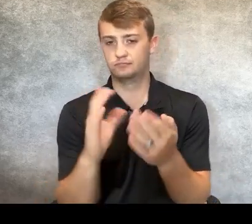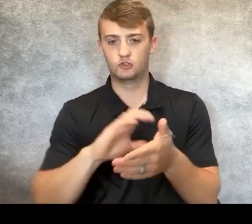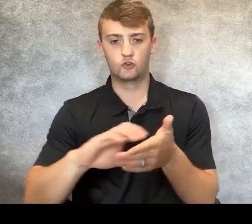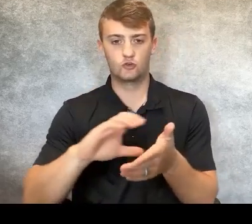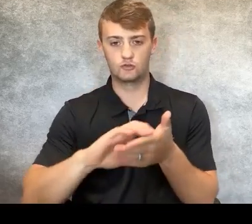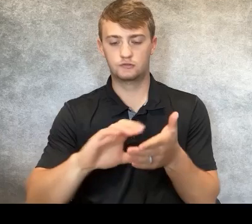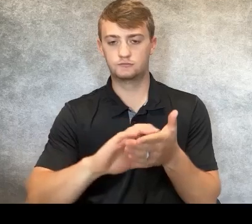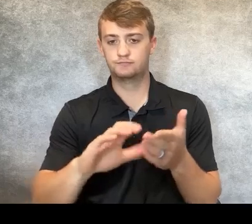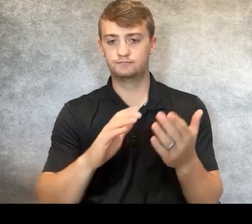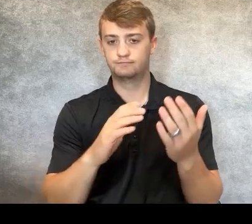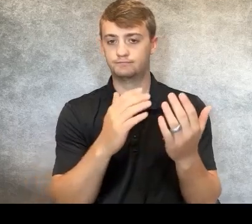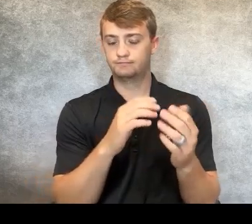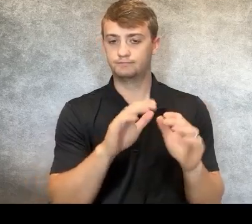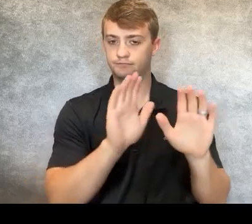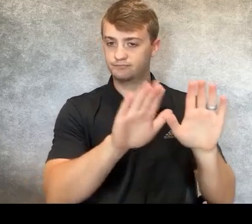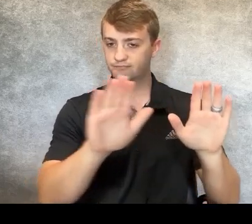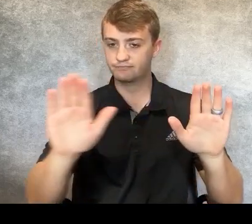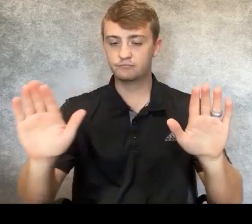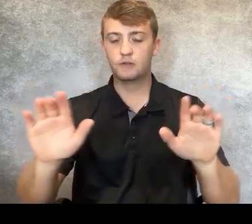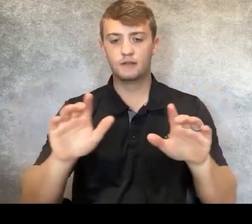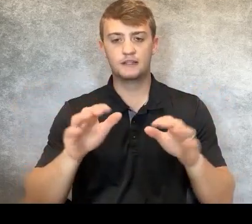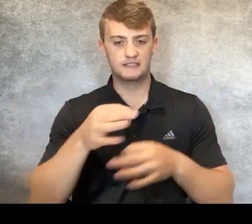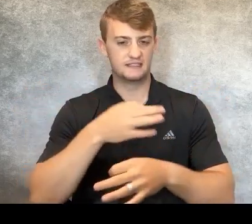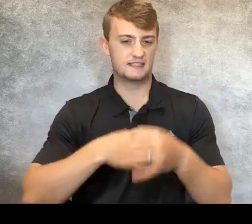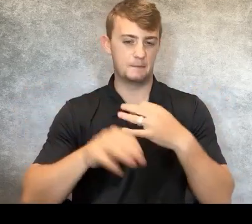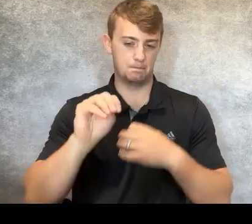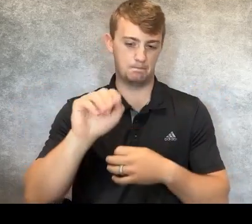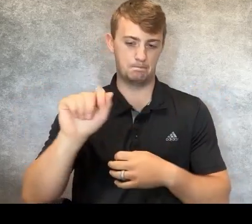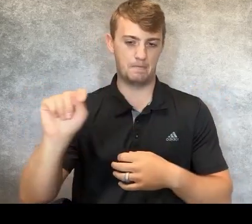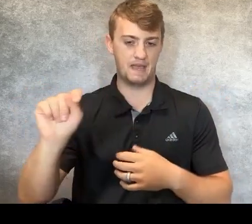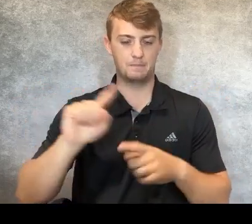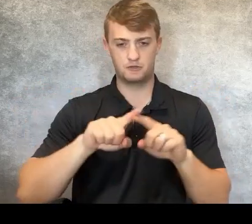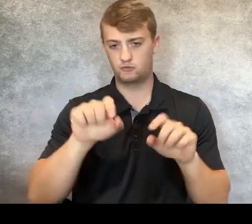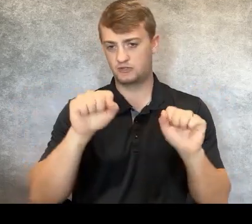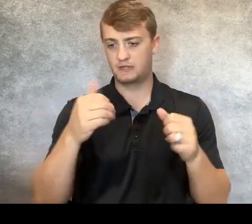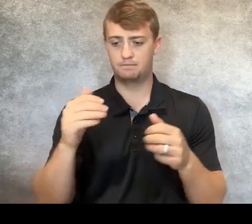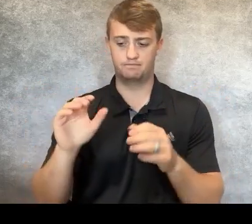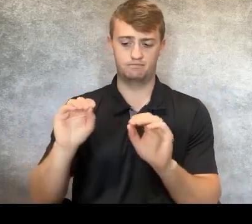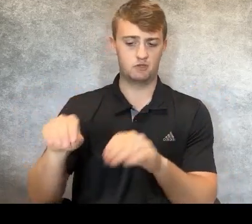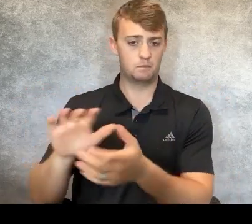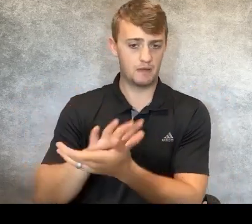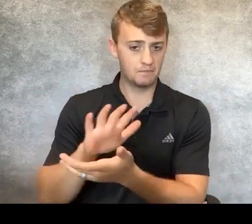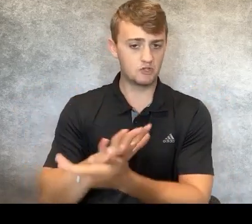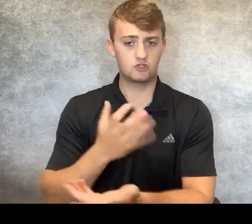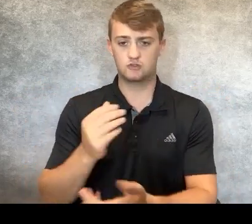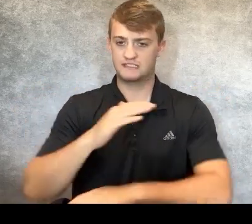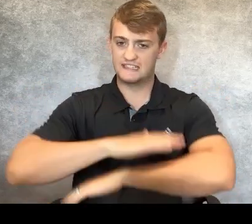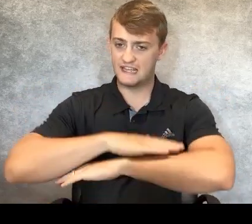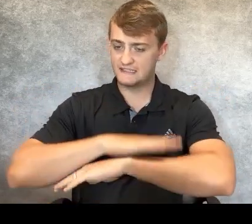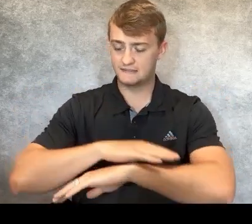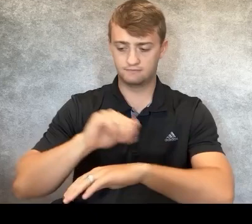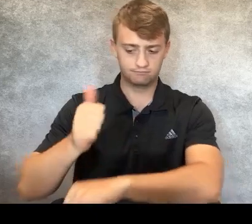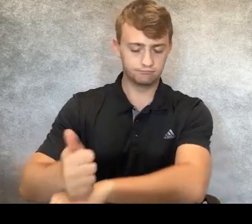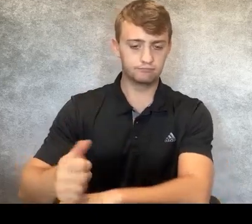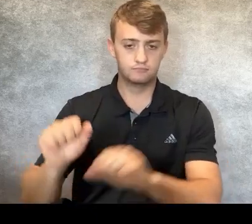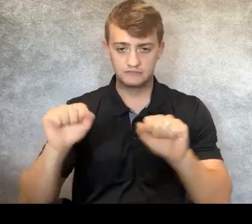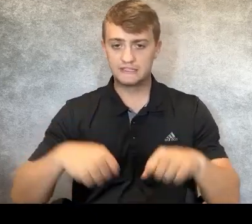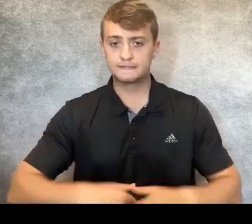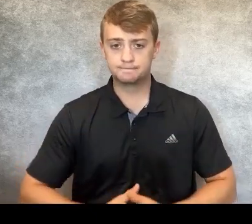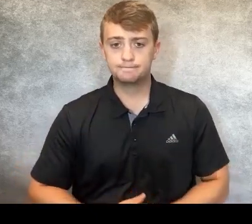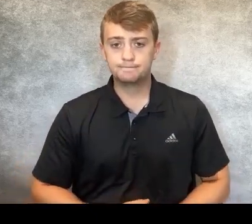cards instead of a number mat, but you can have it on a piece of paper, on their desk.